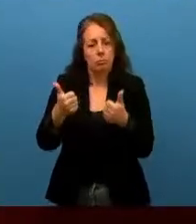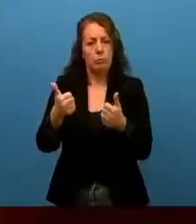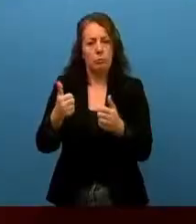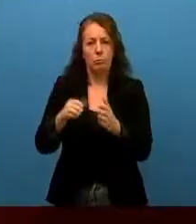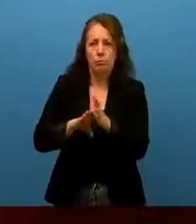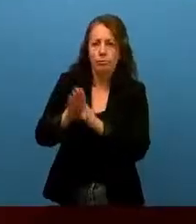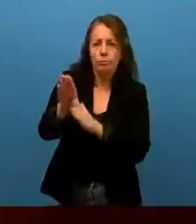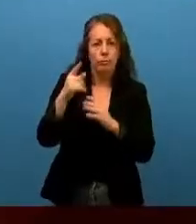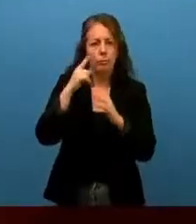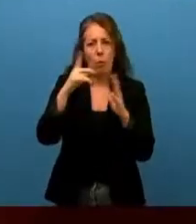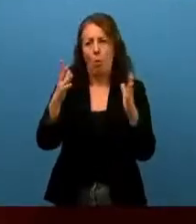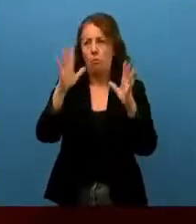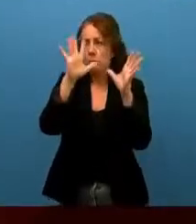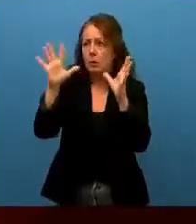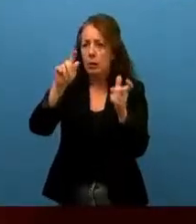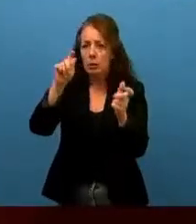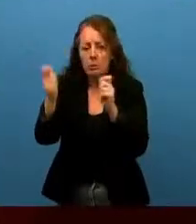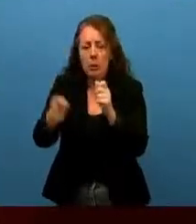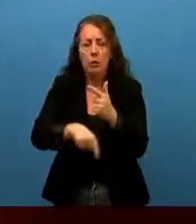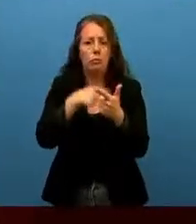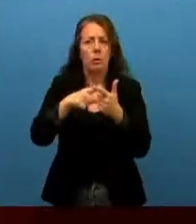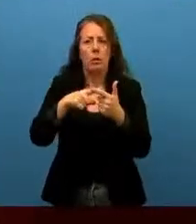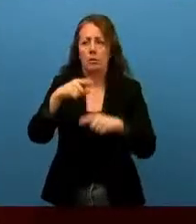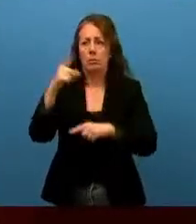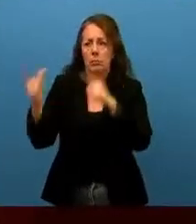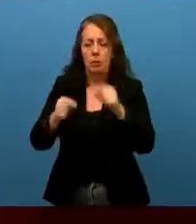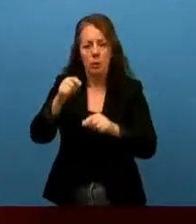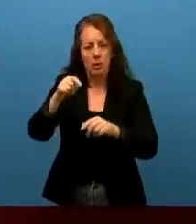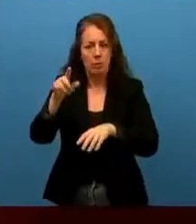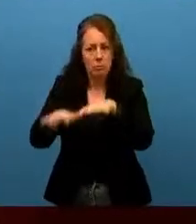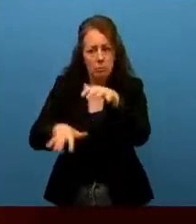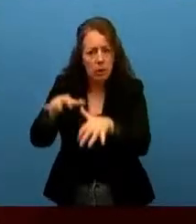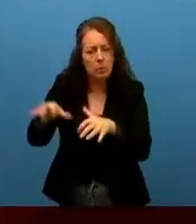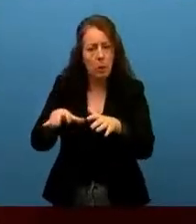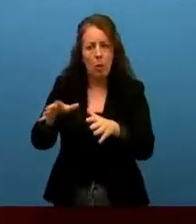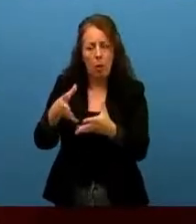and social inequalities. Let's ensure that the voices